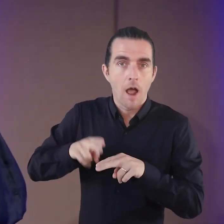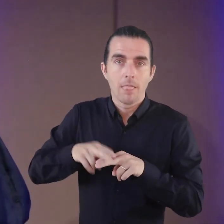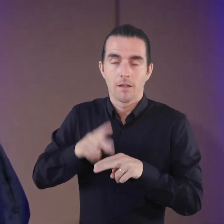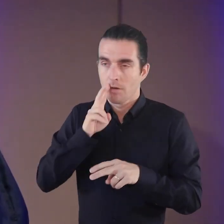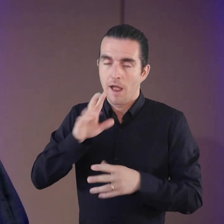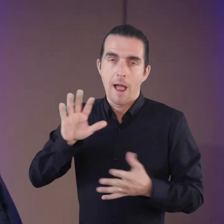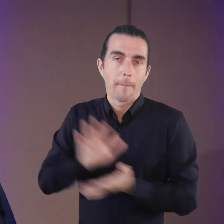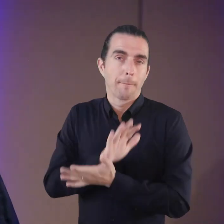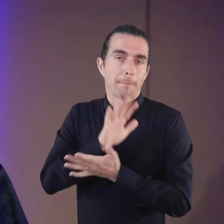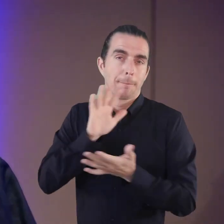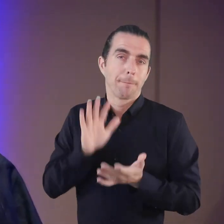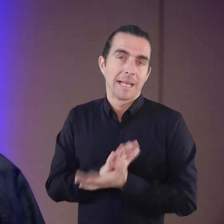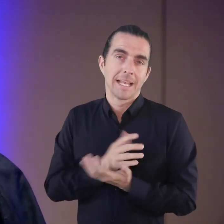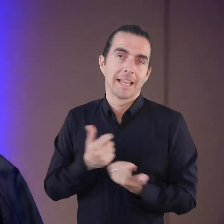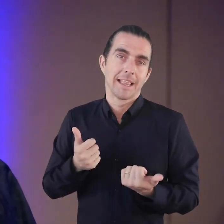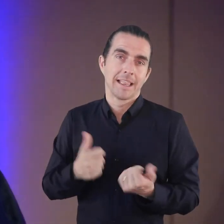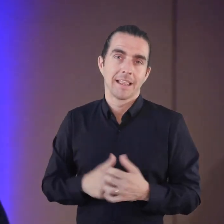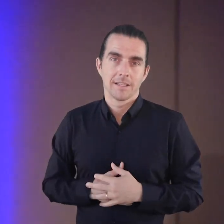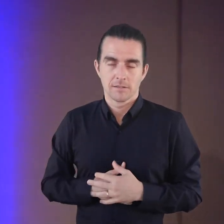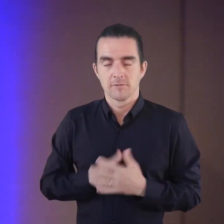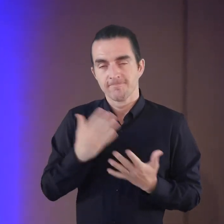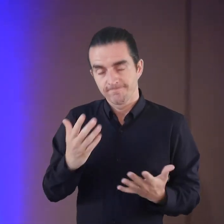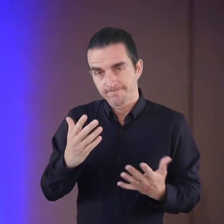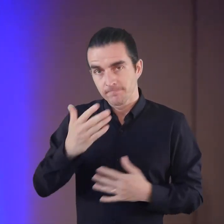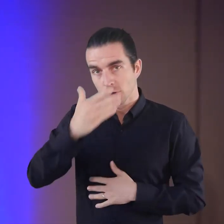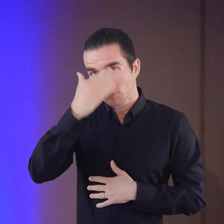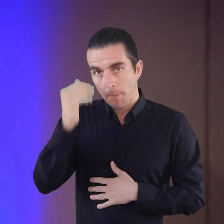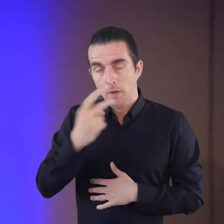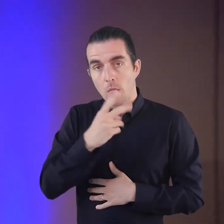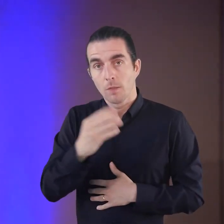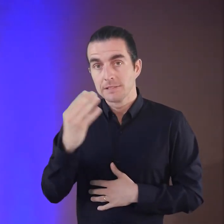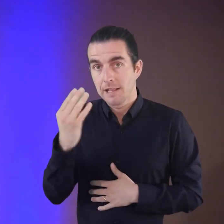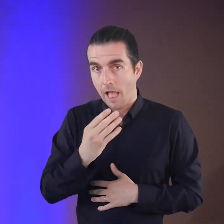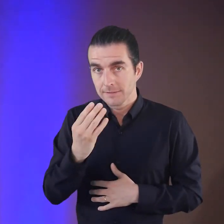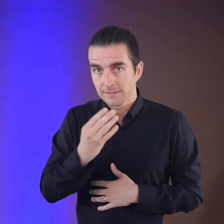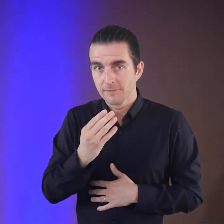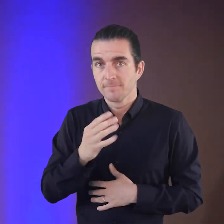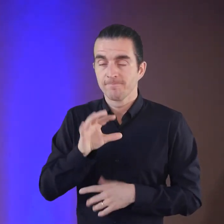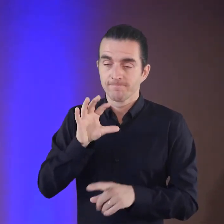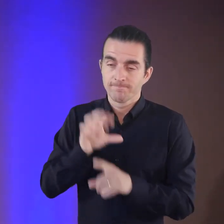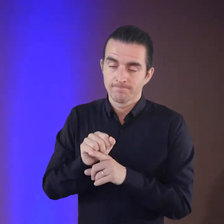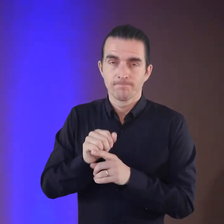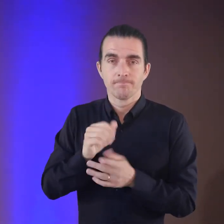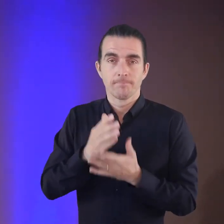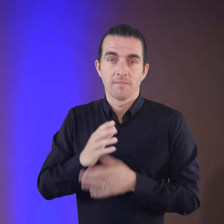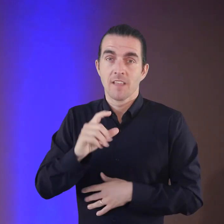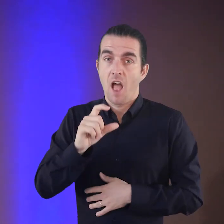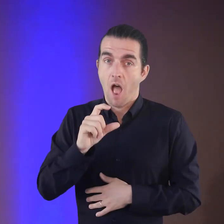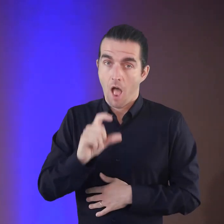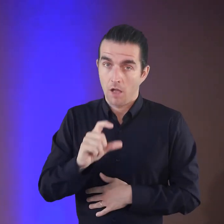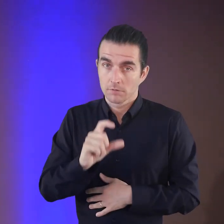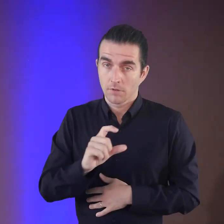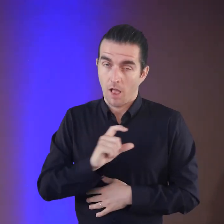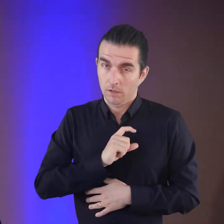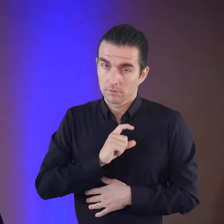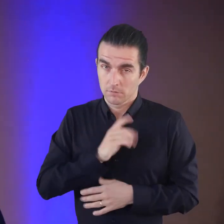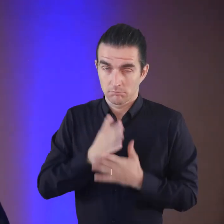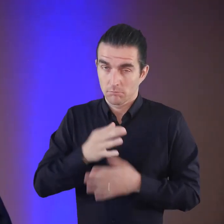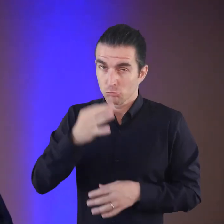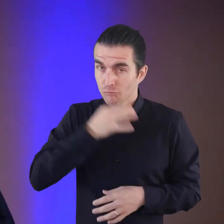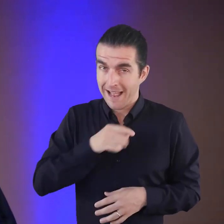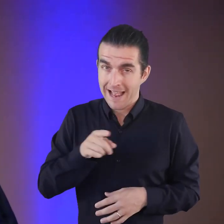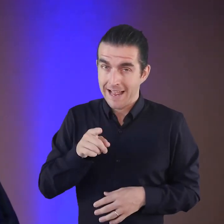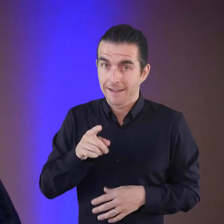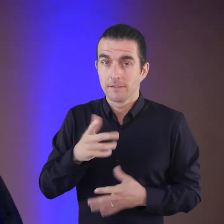In the summer of 2019, Chad was diagnosed with a rare form of cancer. He fought till the